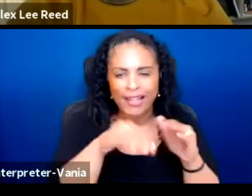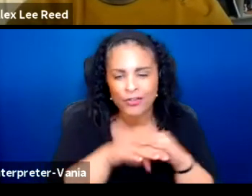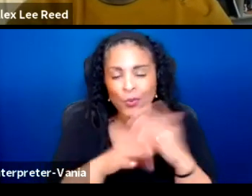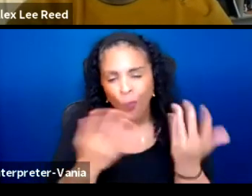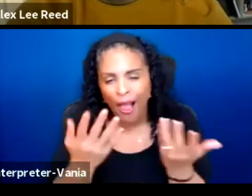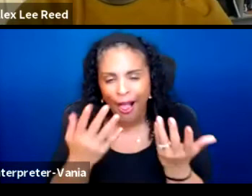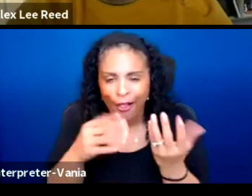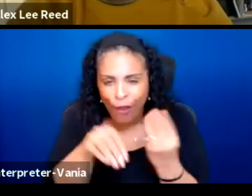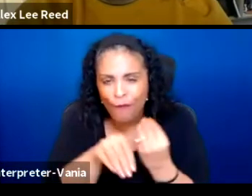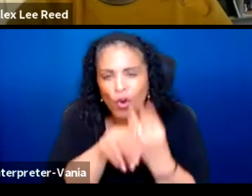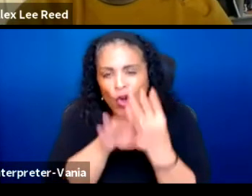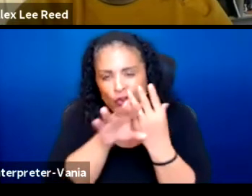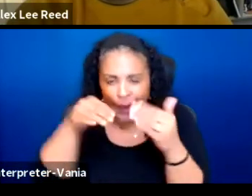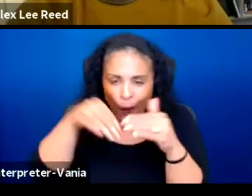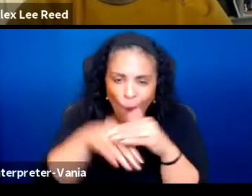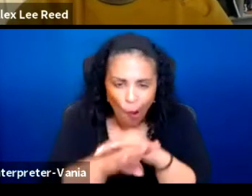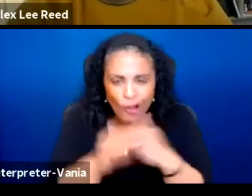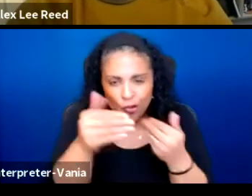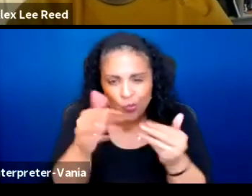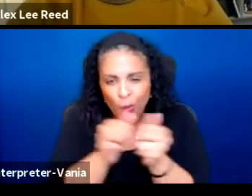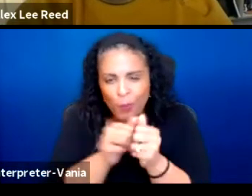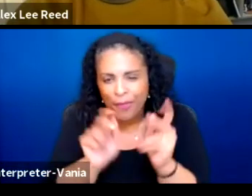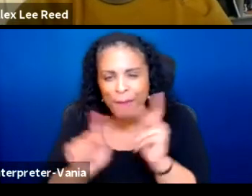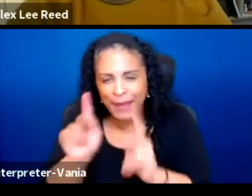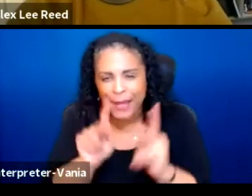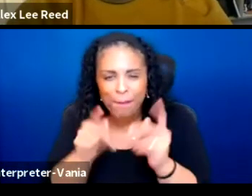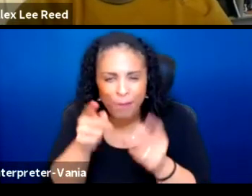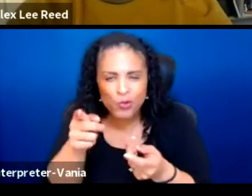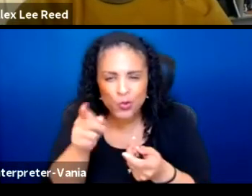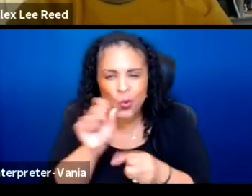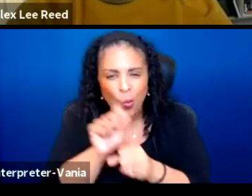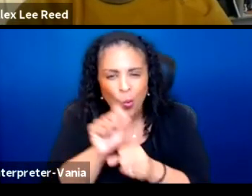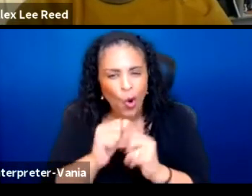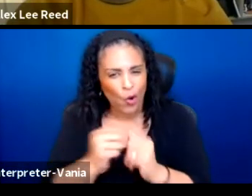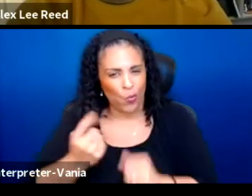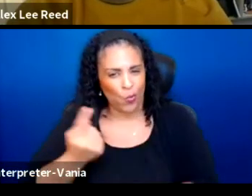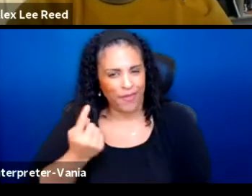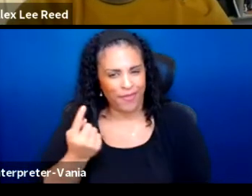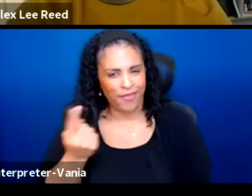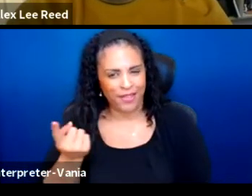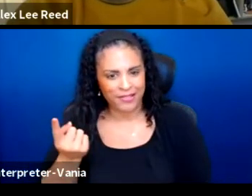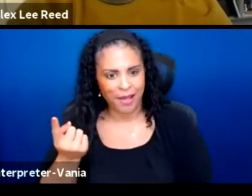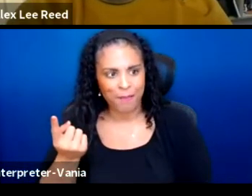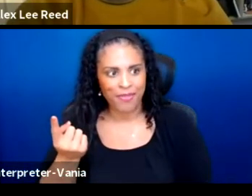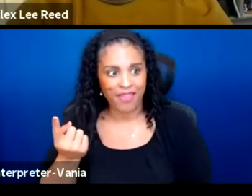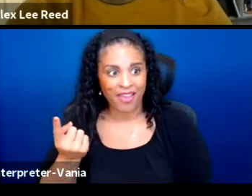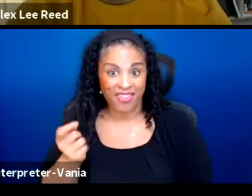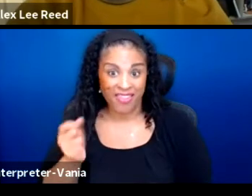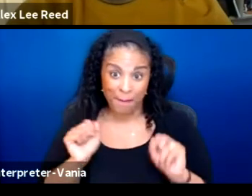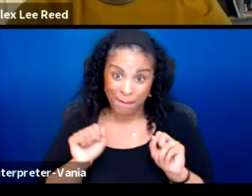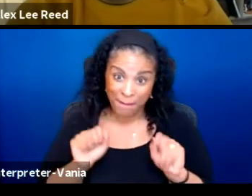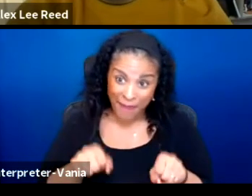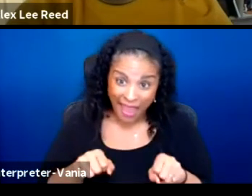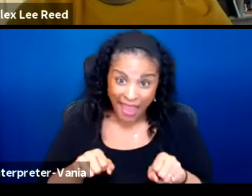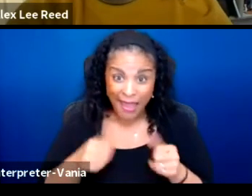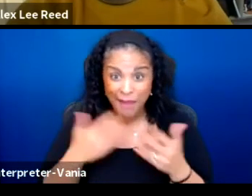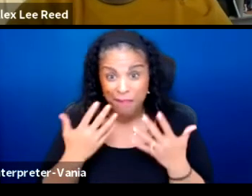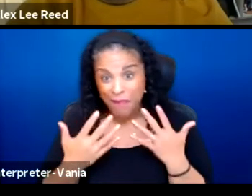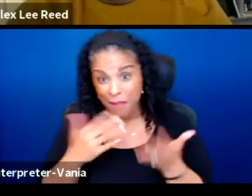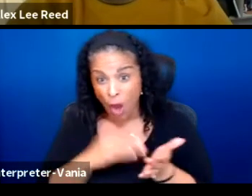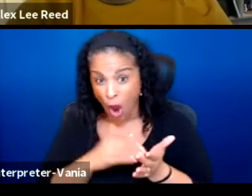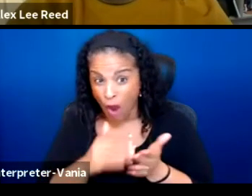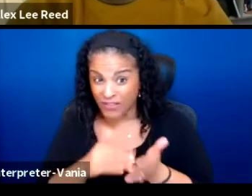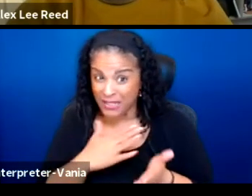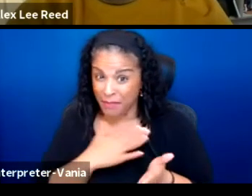walk into a room with people to begin working on something that may and is often with my work,